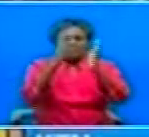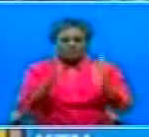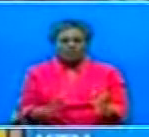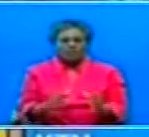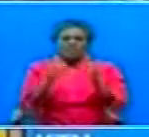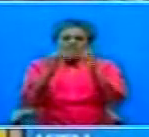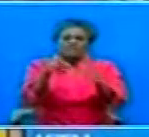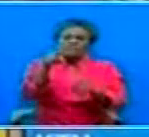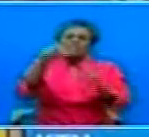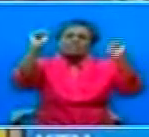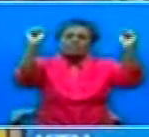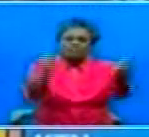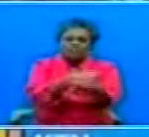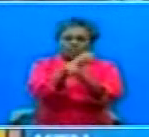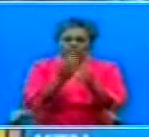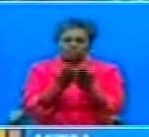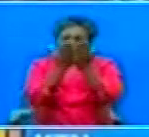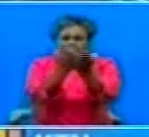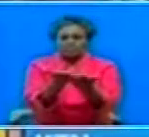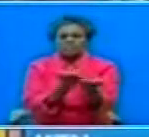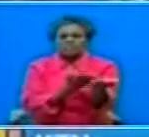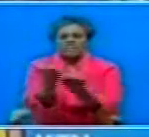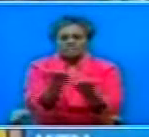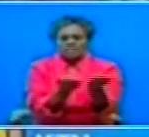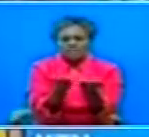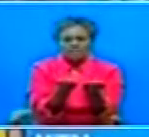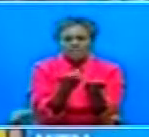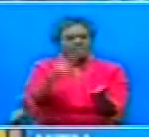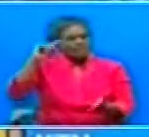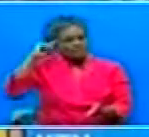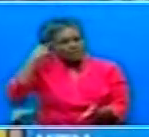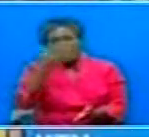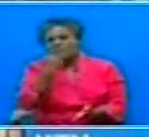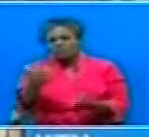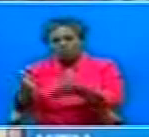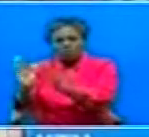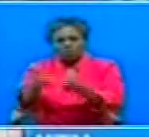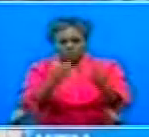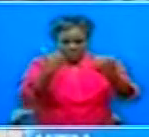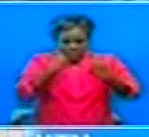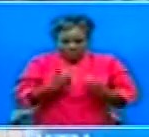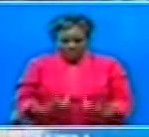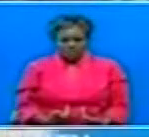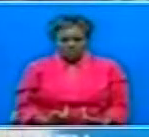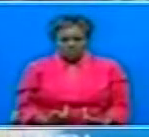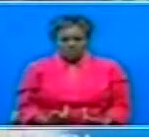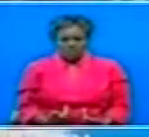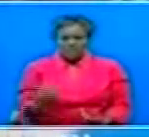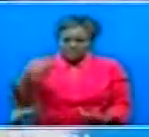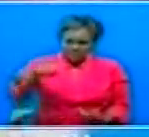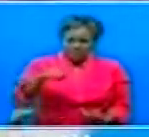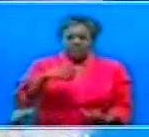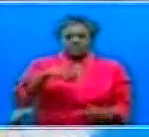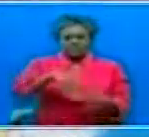If he's not able to deliver service to the people of Makueni, I think the best option as a person is to